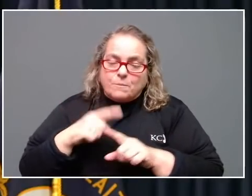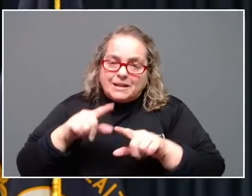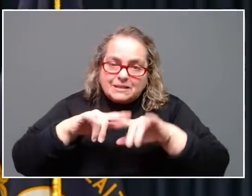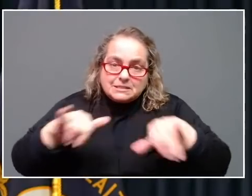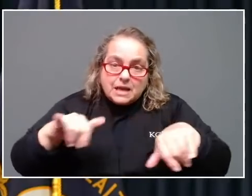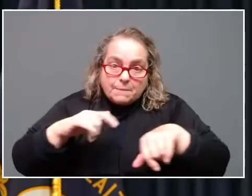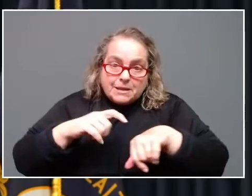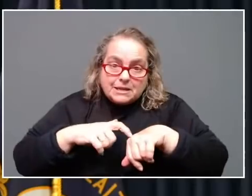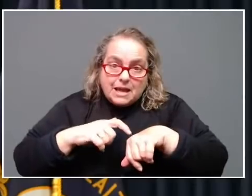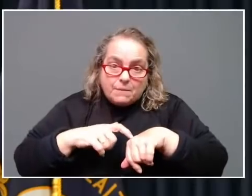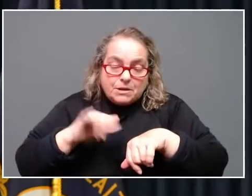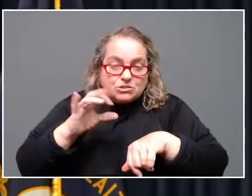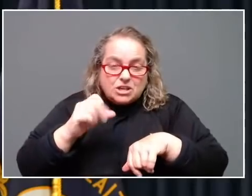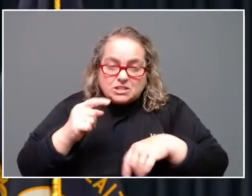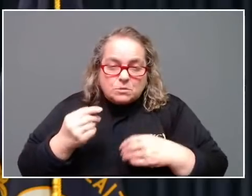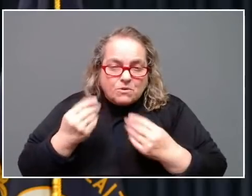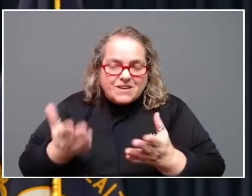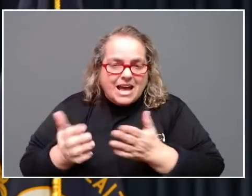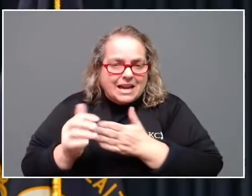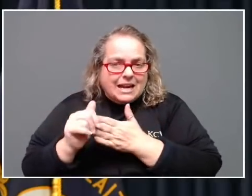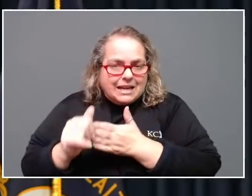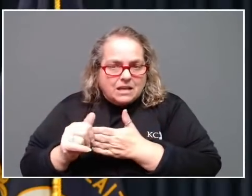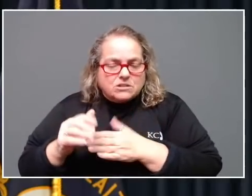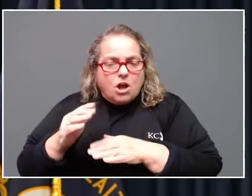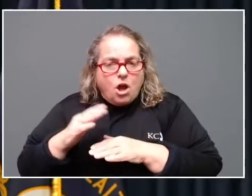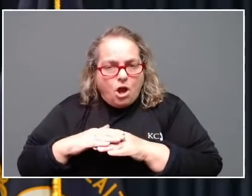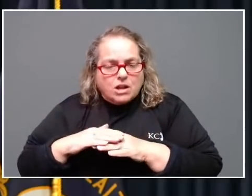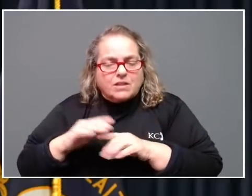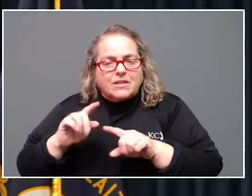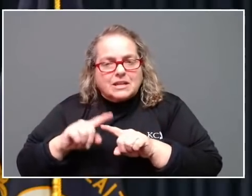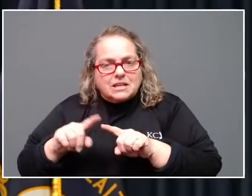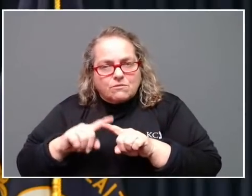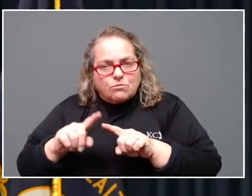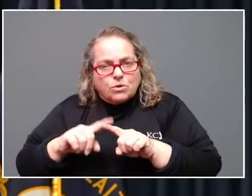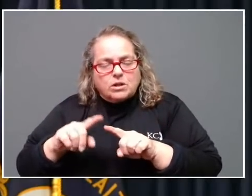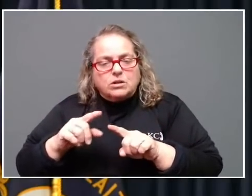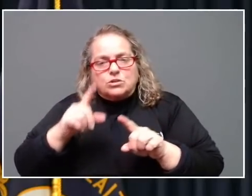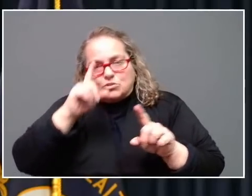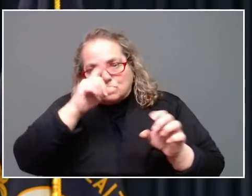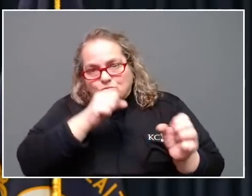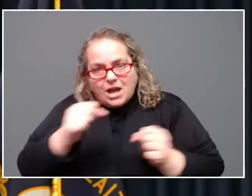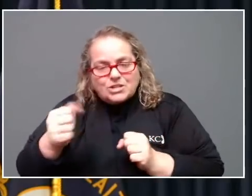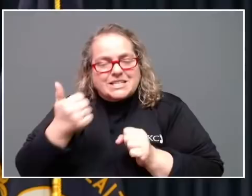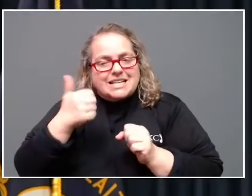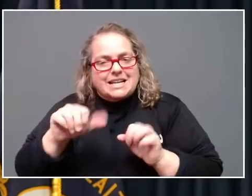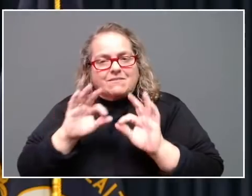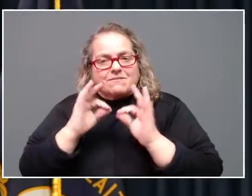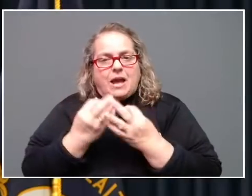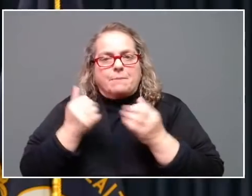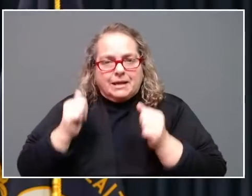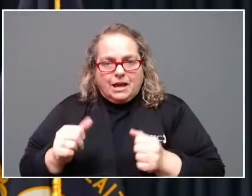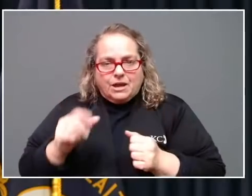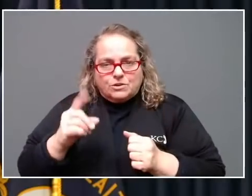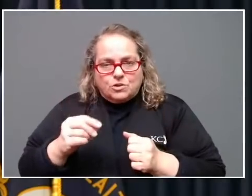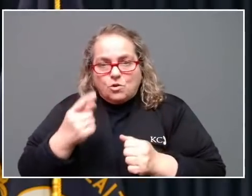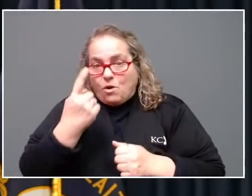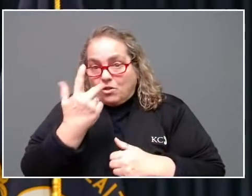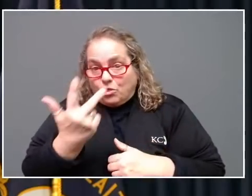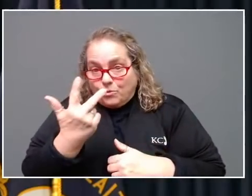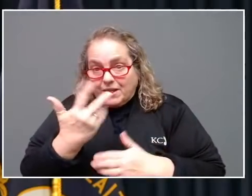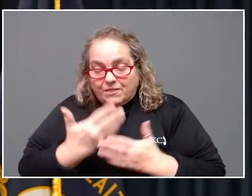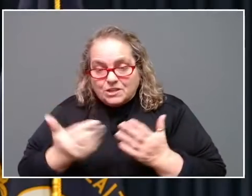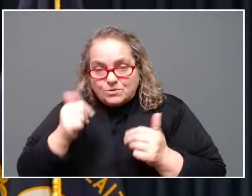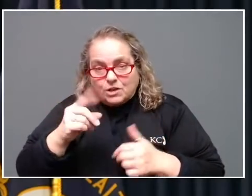just providing guidance on the layered mitigation strategies that any family can do. What are the 3 things we can do to protect ourselves